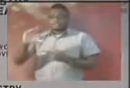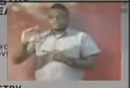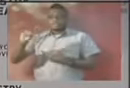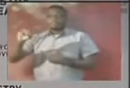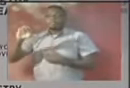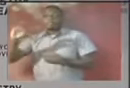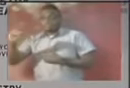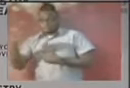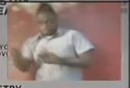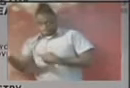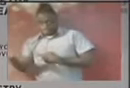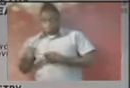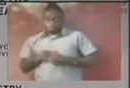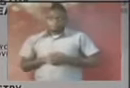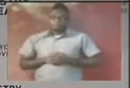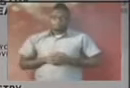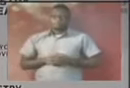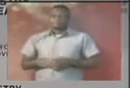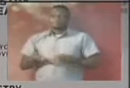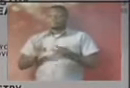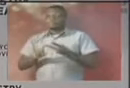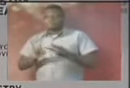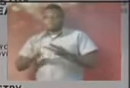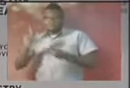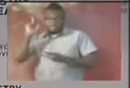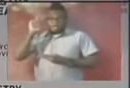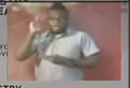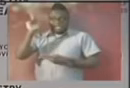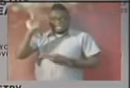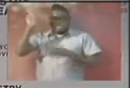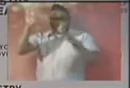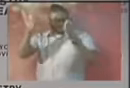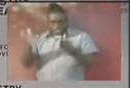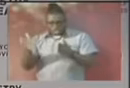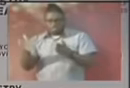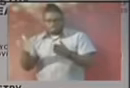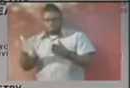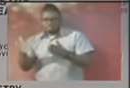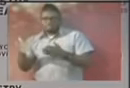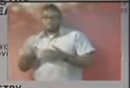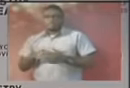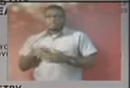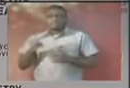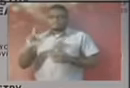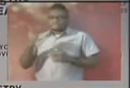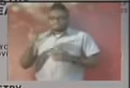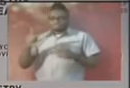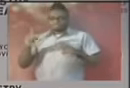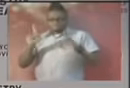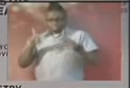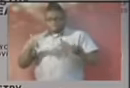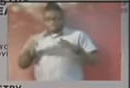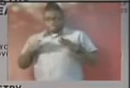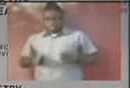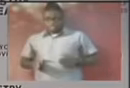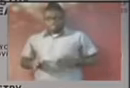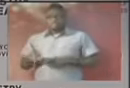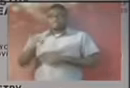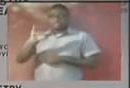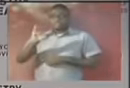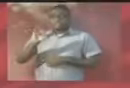Officer, Professor Michelle Montai, Professor of Immunology at the Faculty of Medical